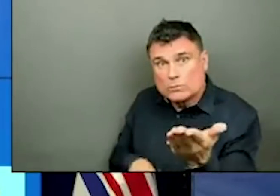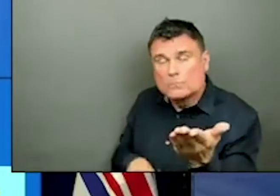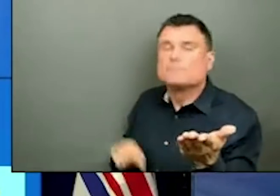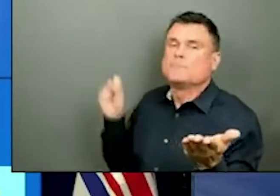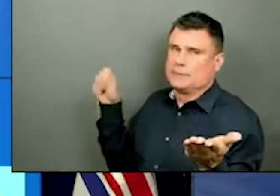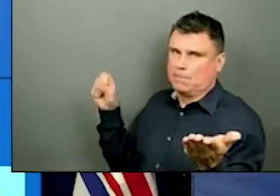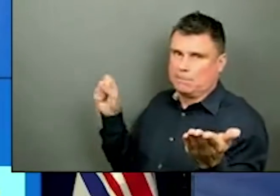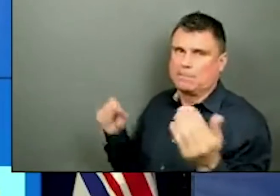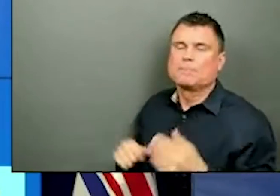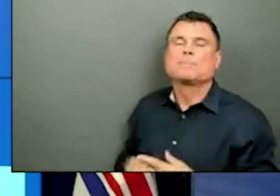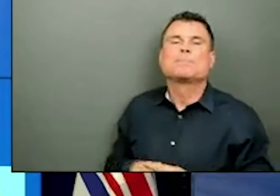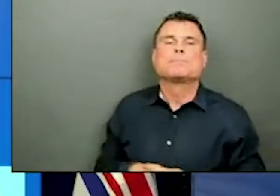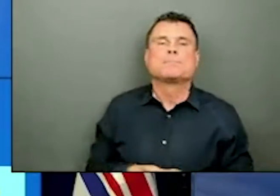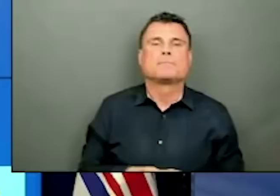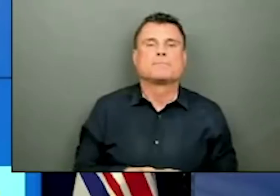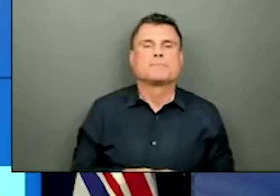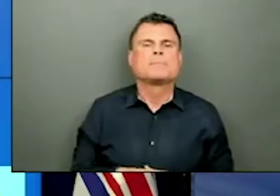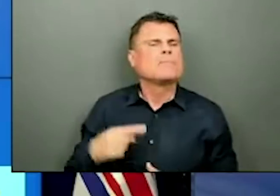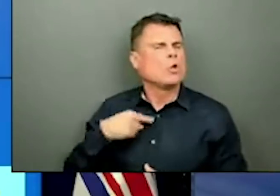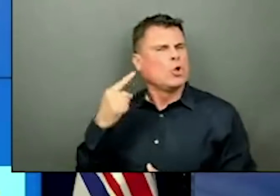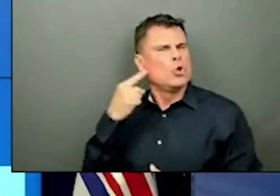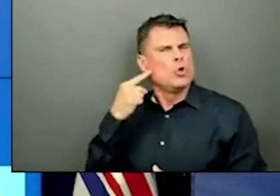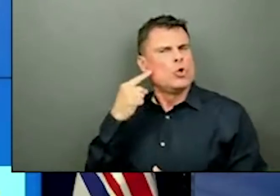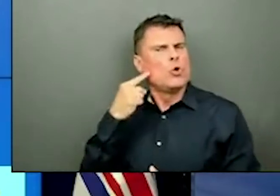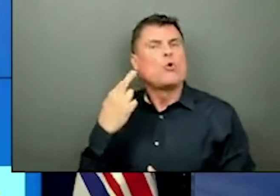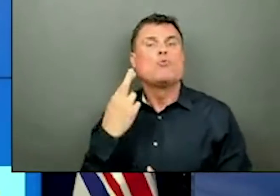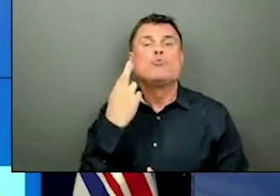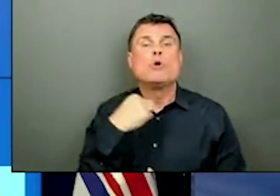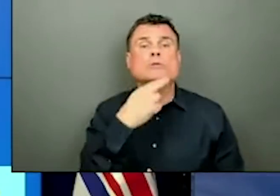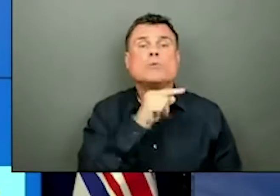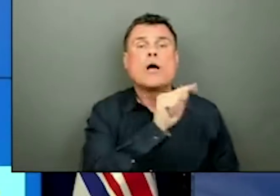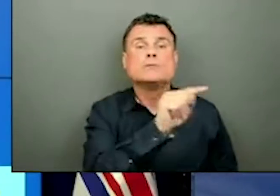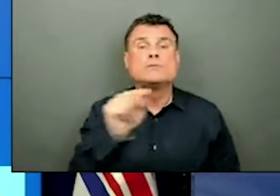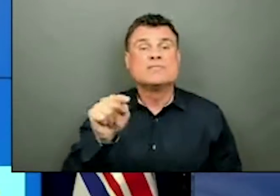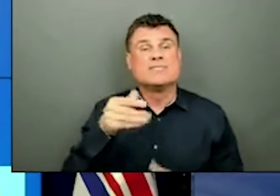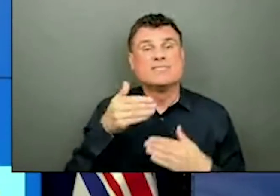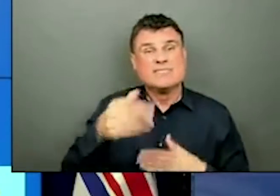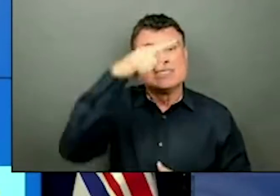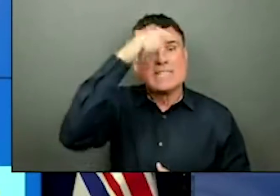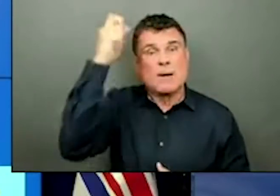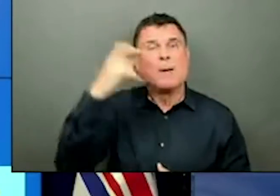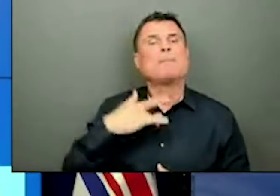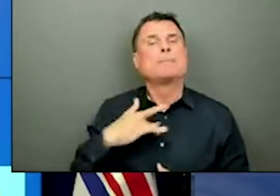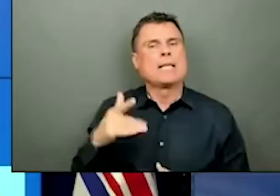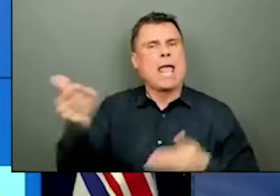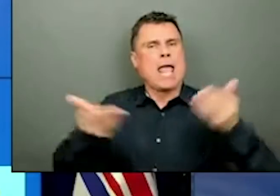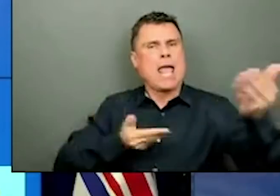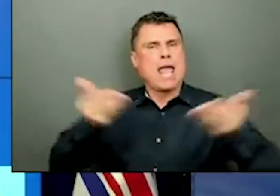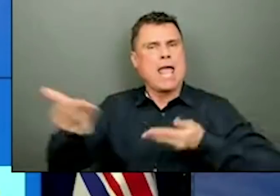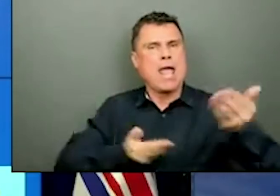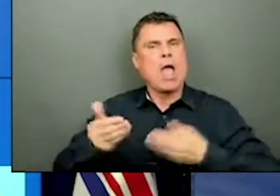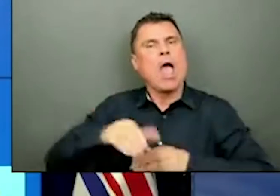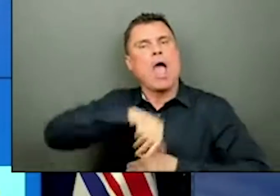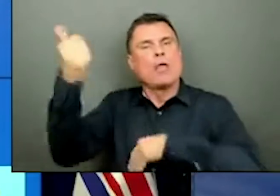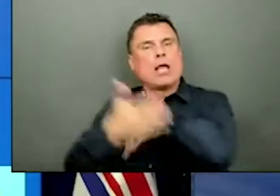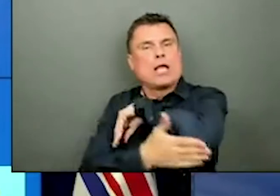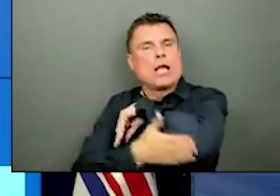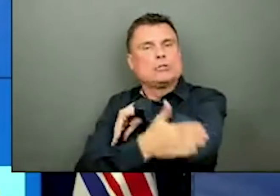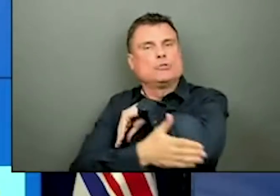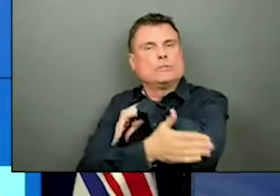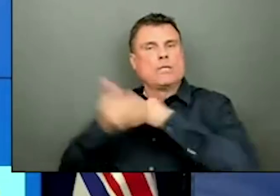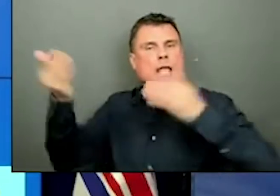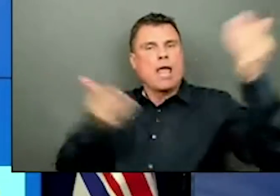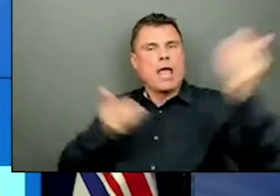Yes, and another thing that I heard from some restaurants is going into summer, they have staff that they bring in from other countries on different types